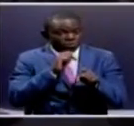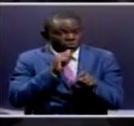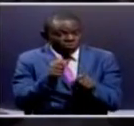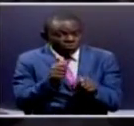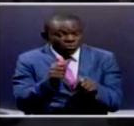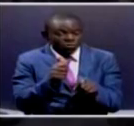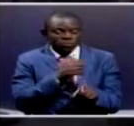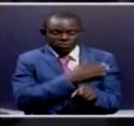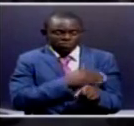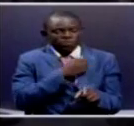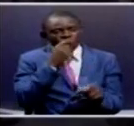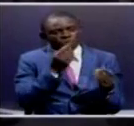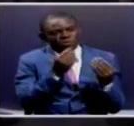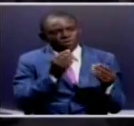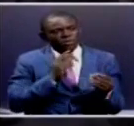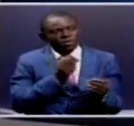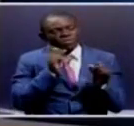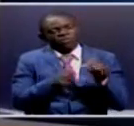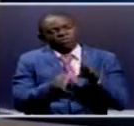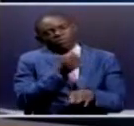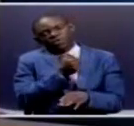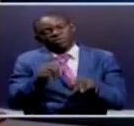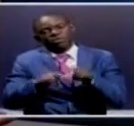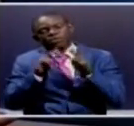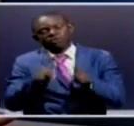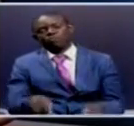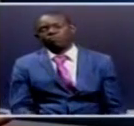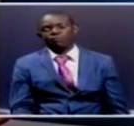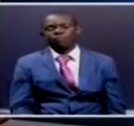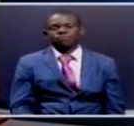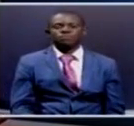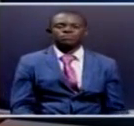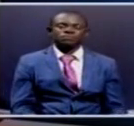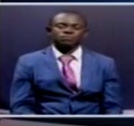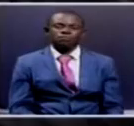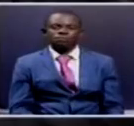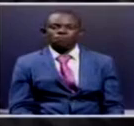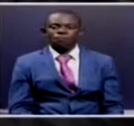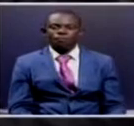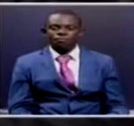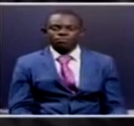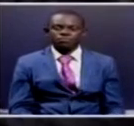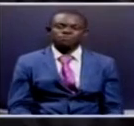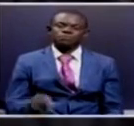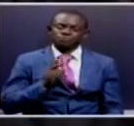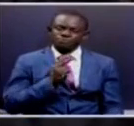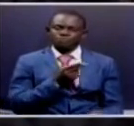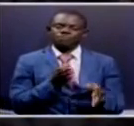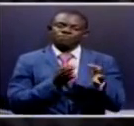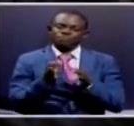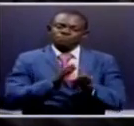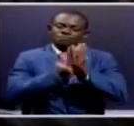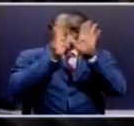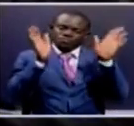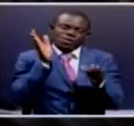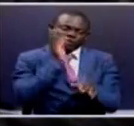alternative chairperson for the dialogue. Now, so we made it clear, and we have not, backstabbed anybody.